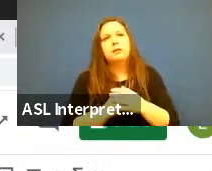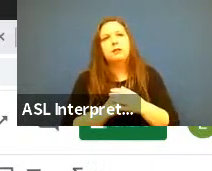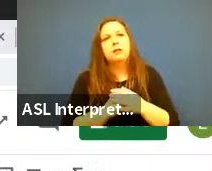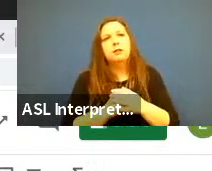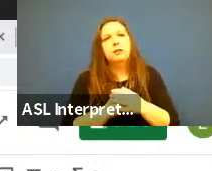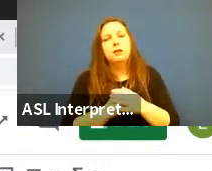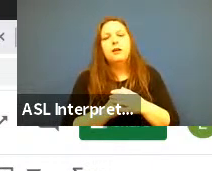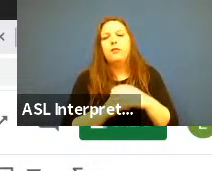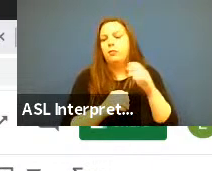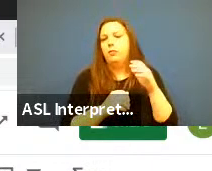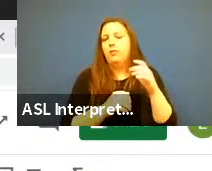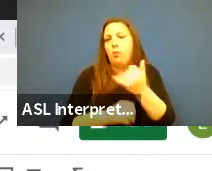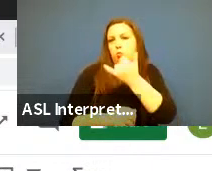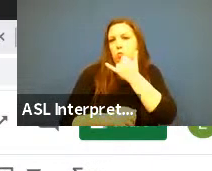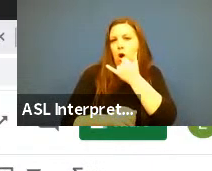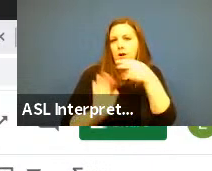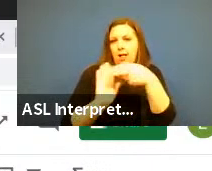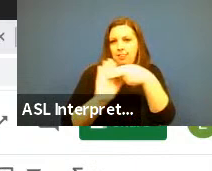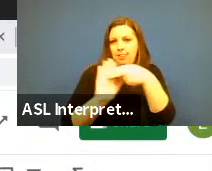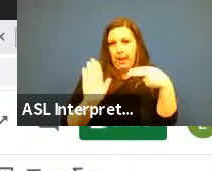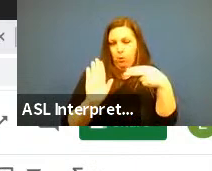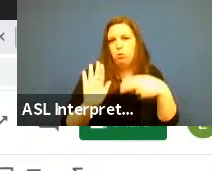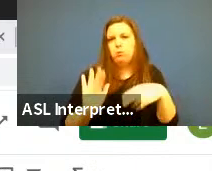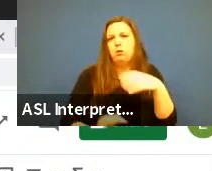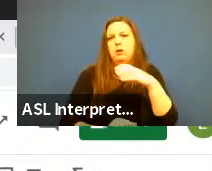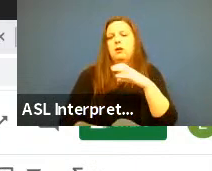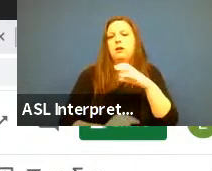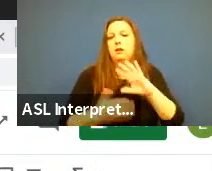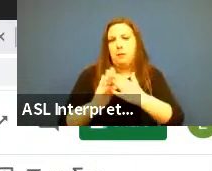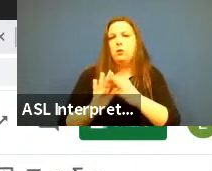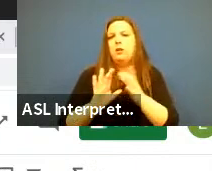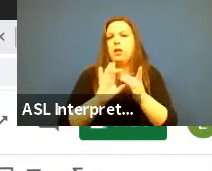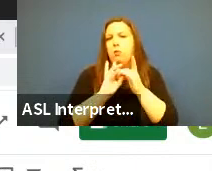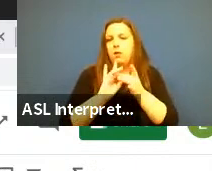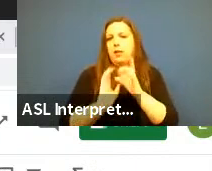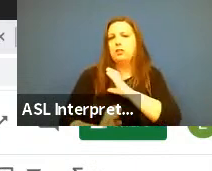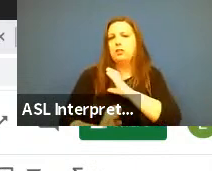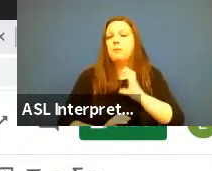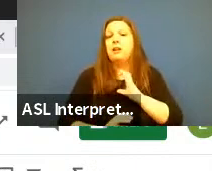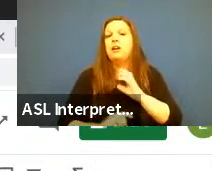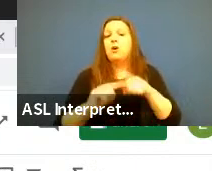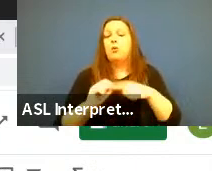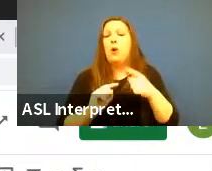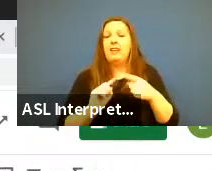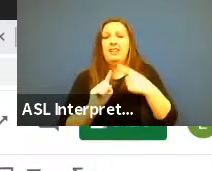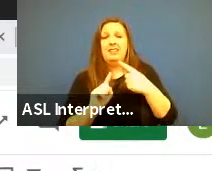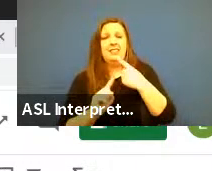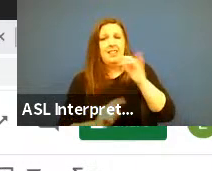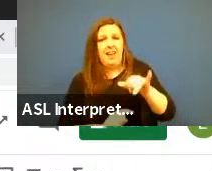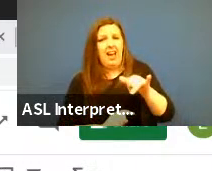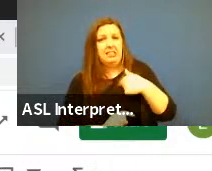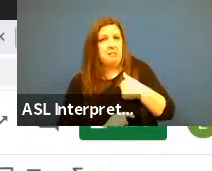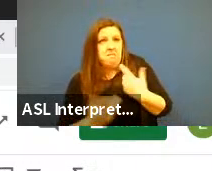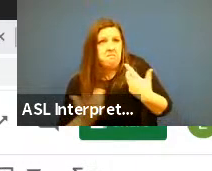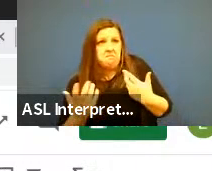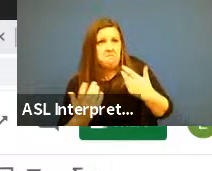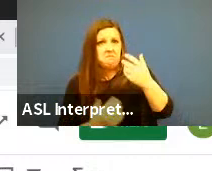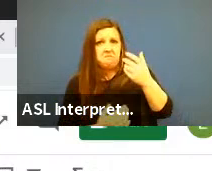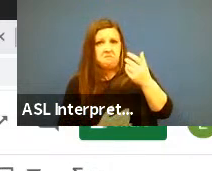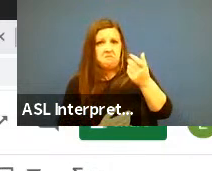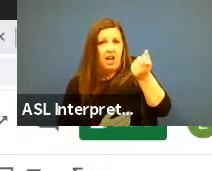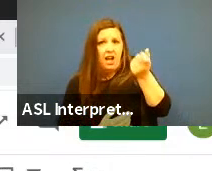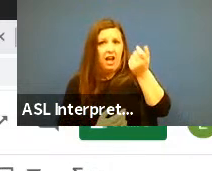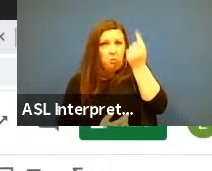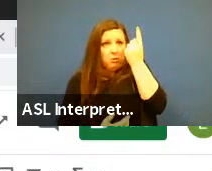saying the wrong thing, a community relations committee. And when he said that to me, I said, I don't know what you're talking about. We don't have anything